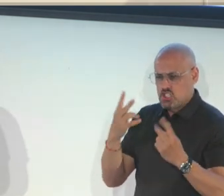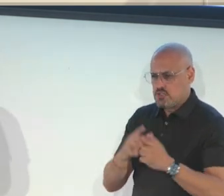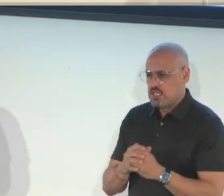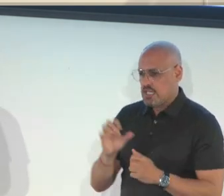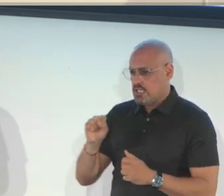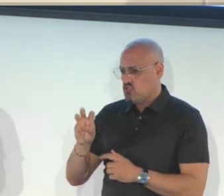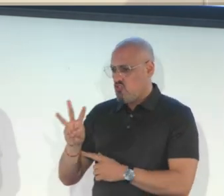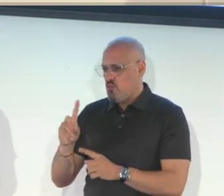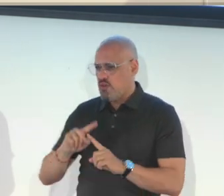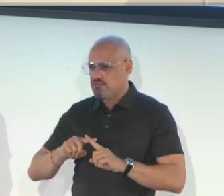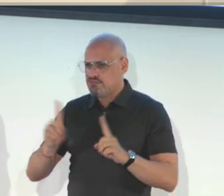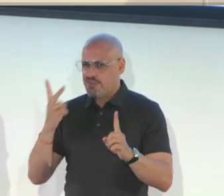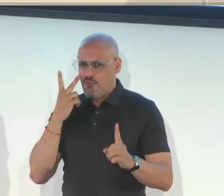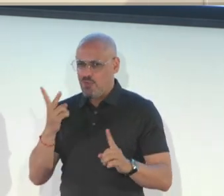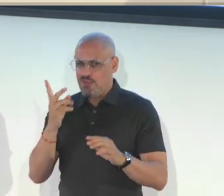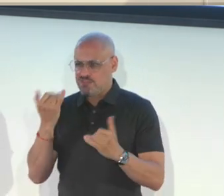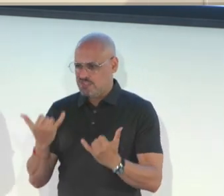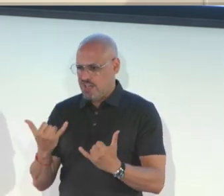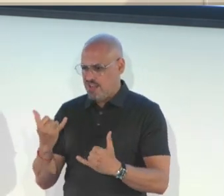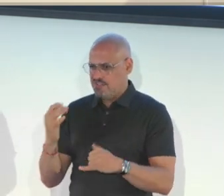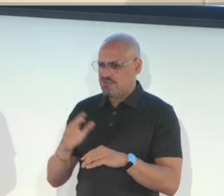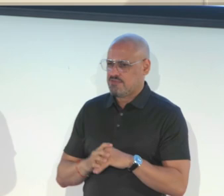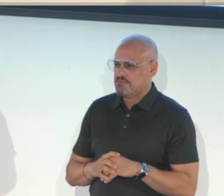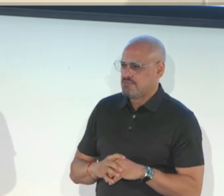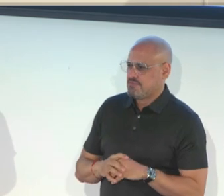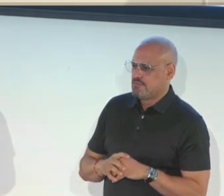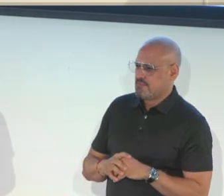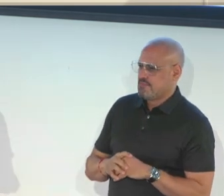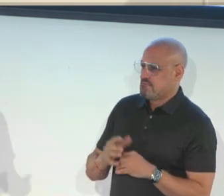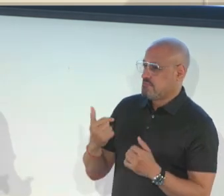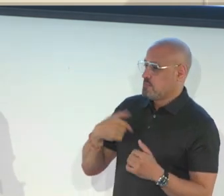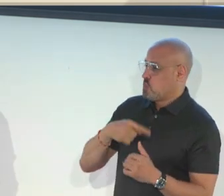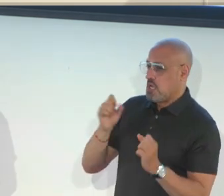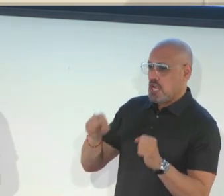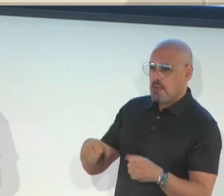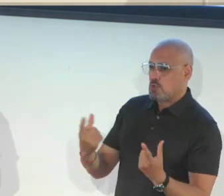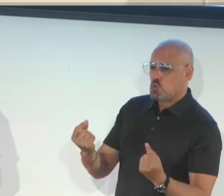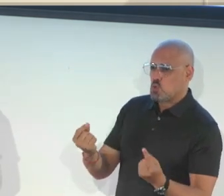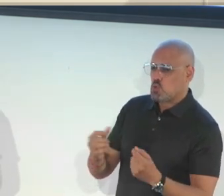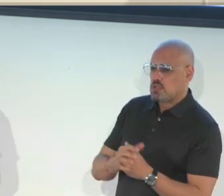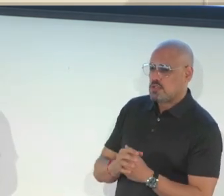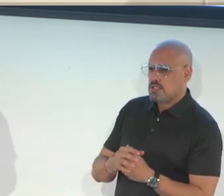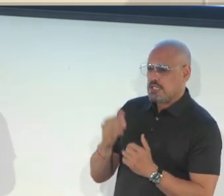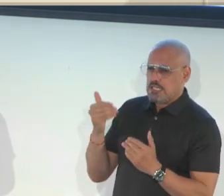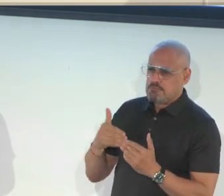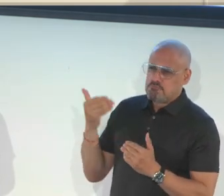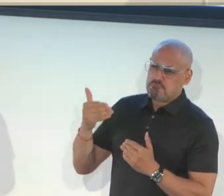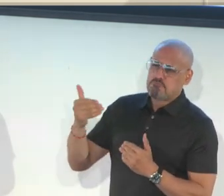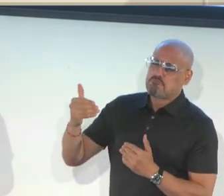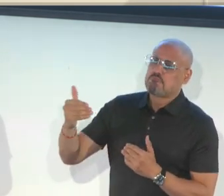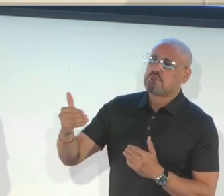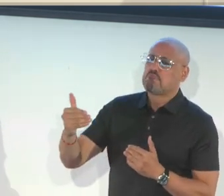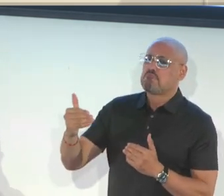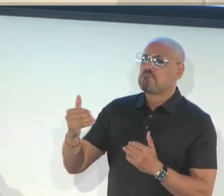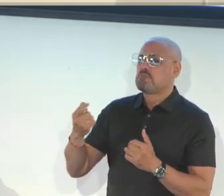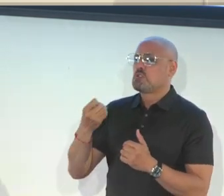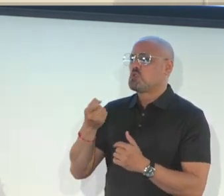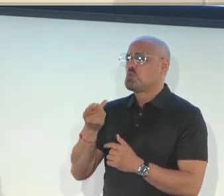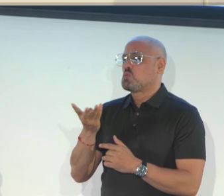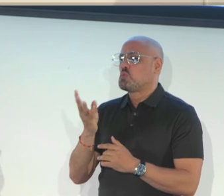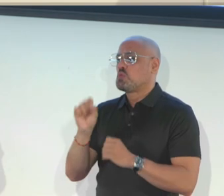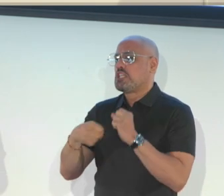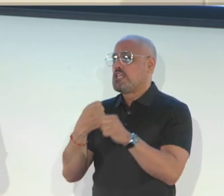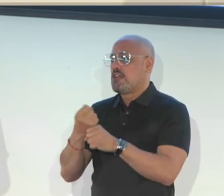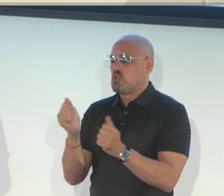very different than it does today. And what we are able to do over the course of the coming years